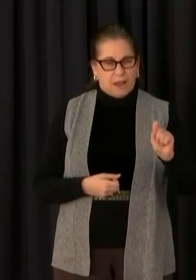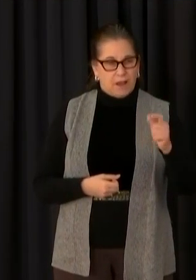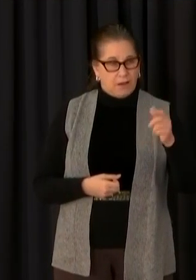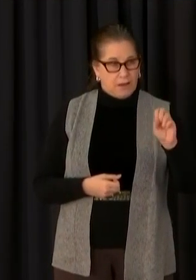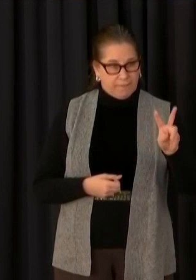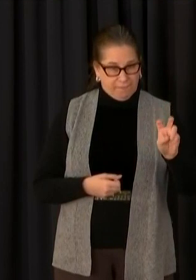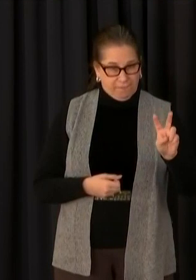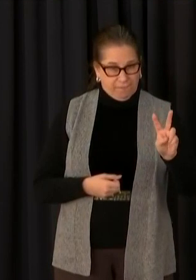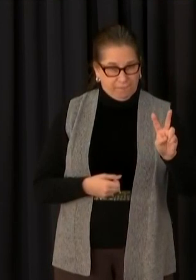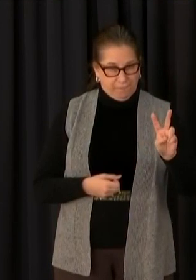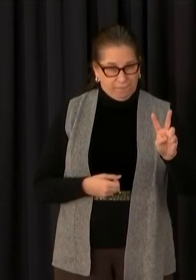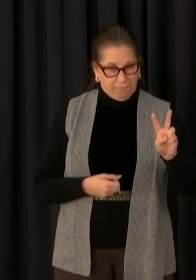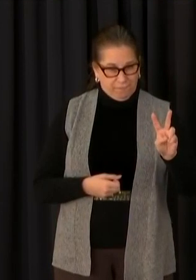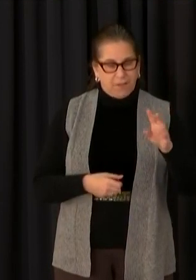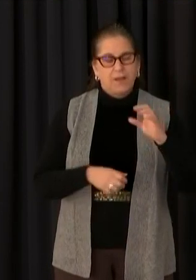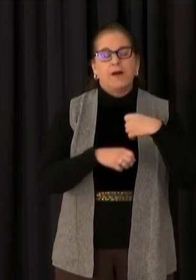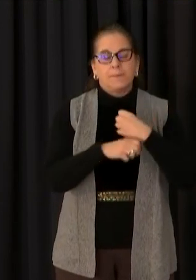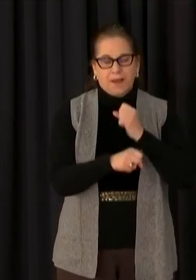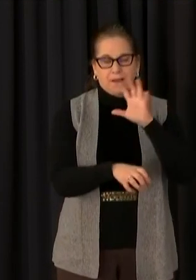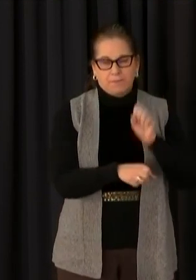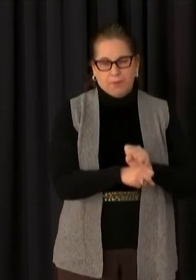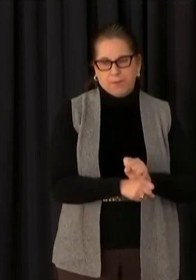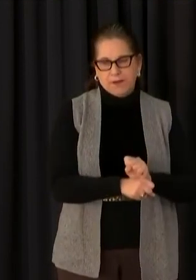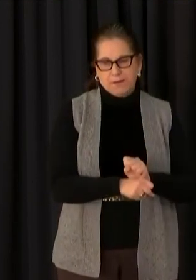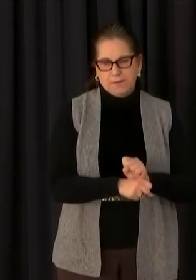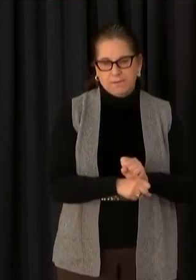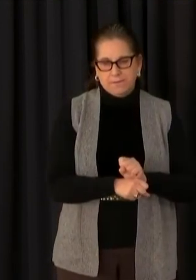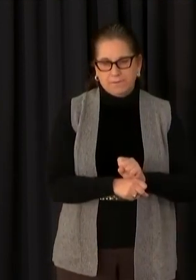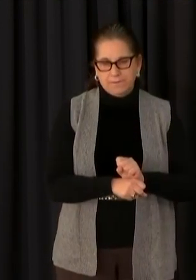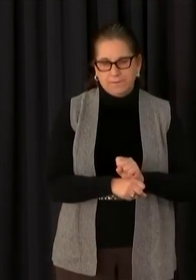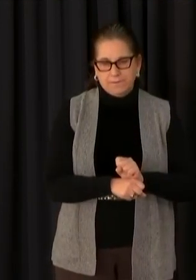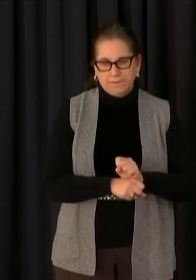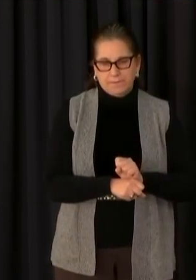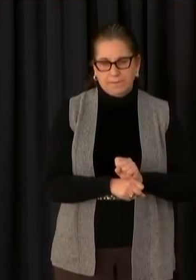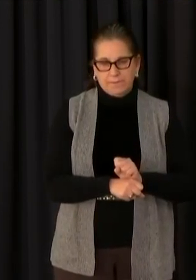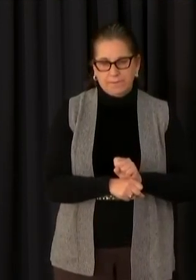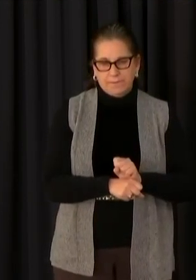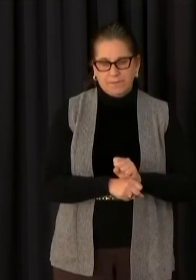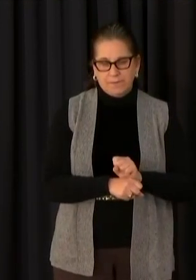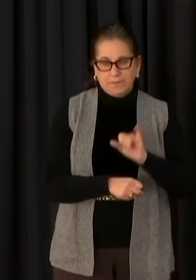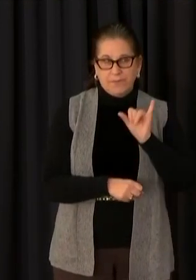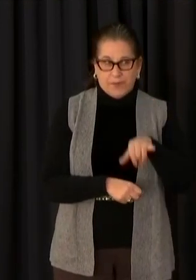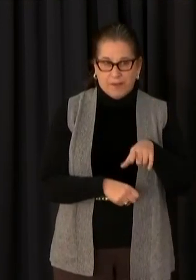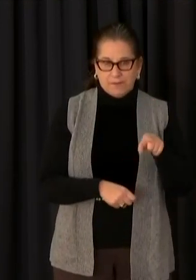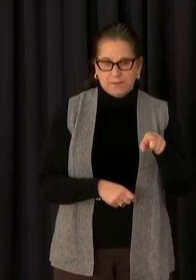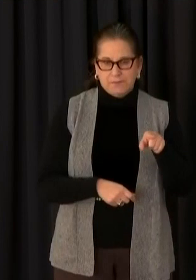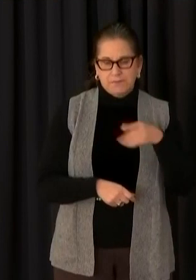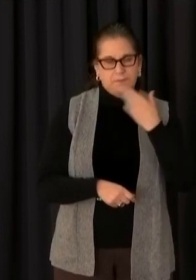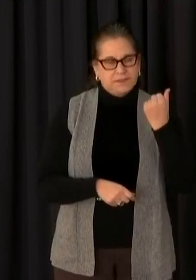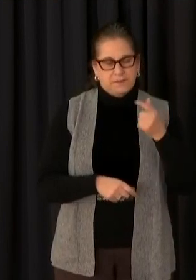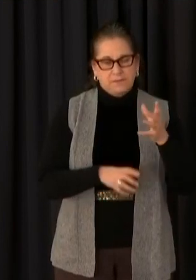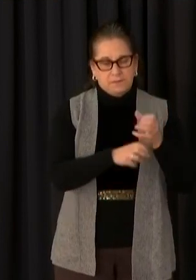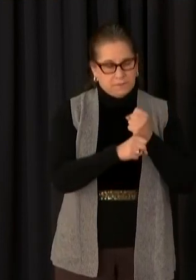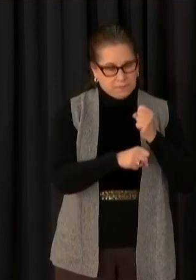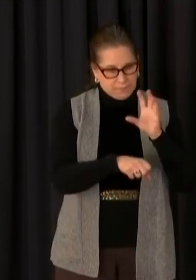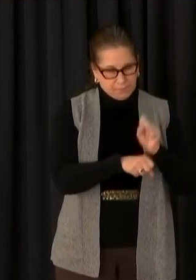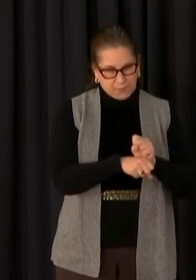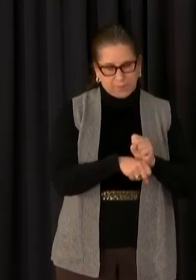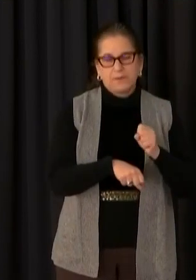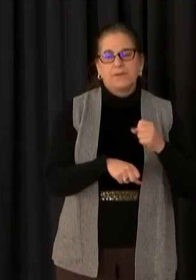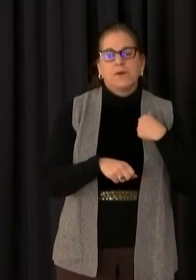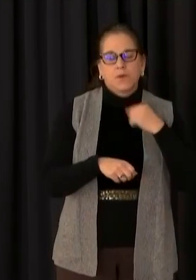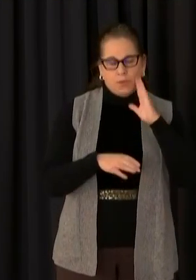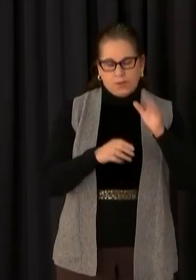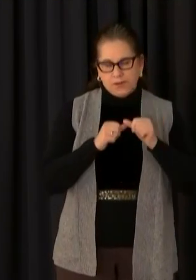when appointments become available again, and we will continue to make that phone number available. We are